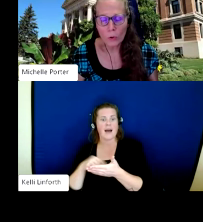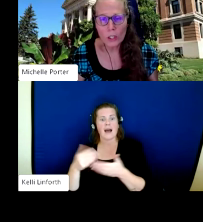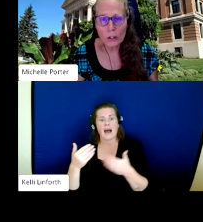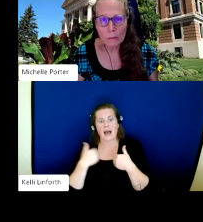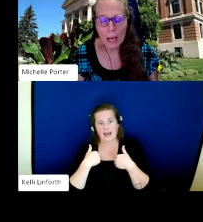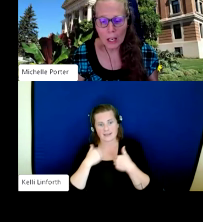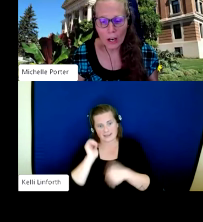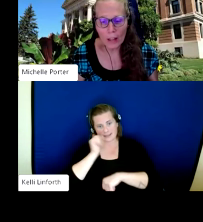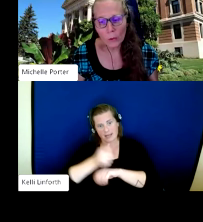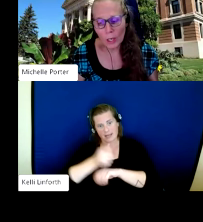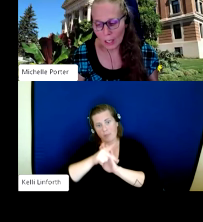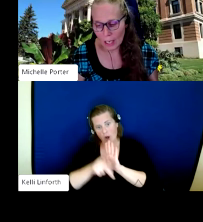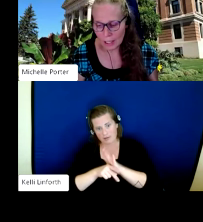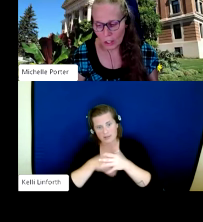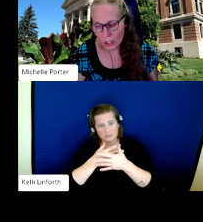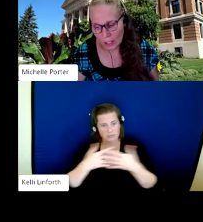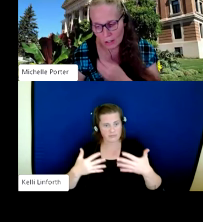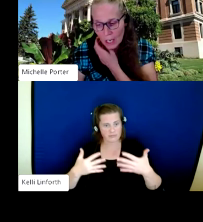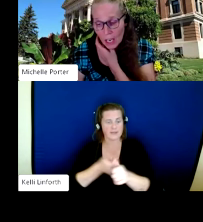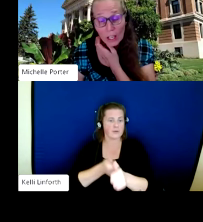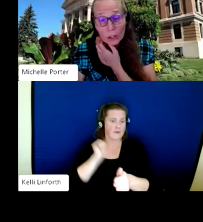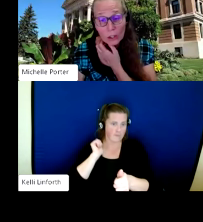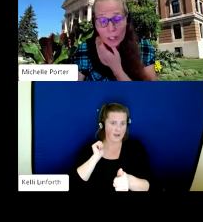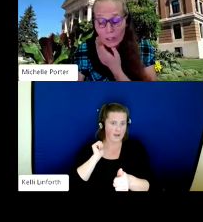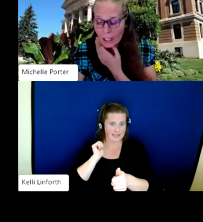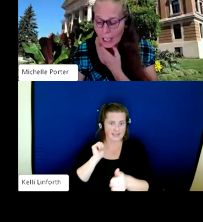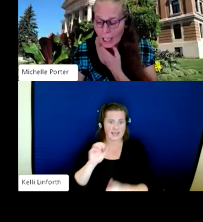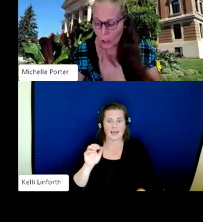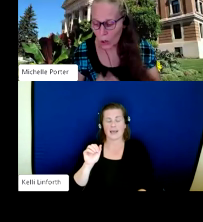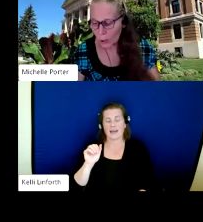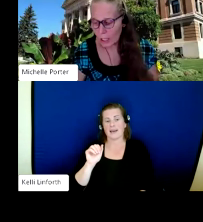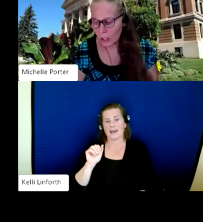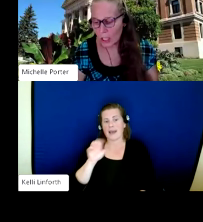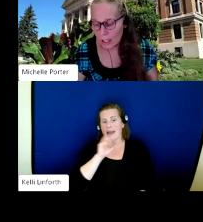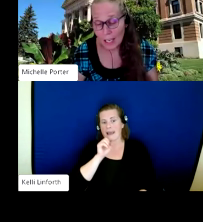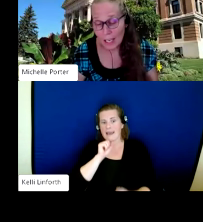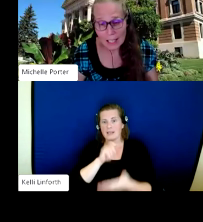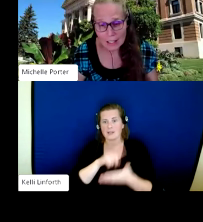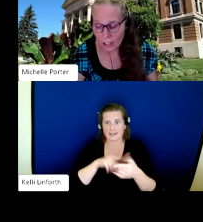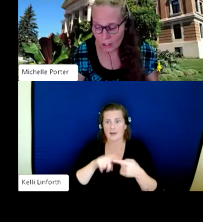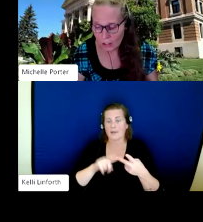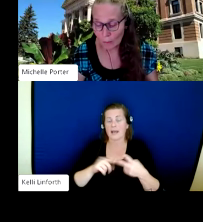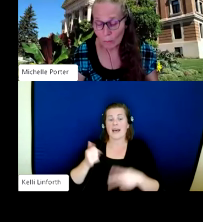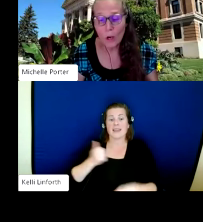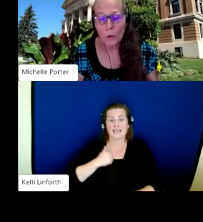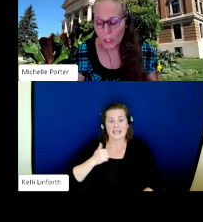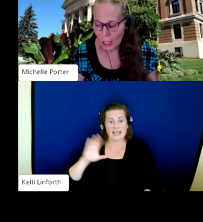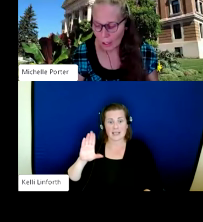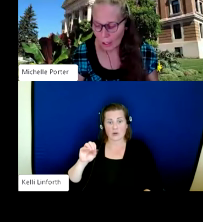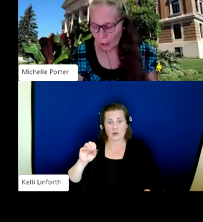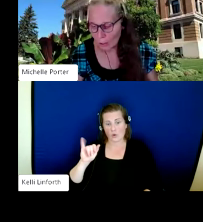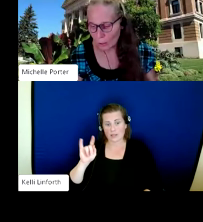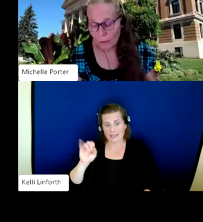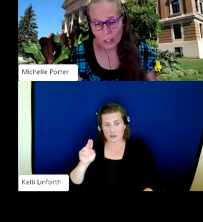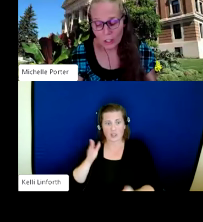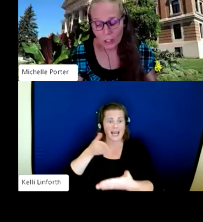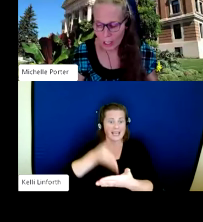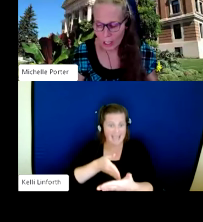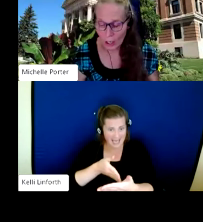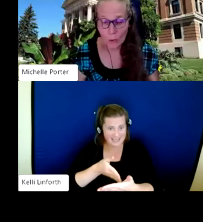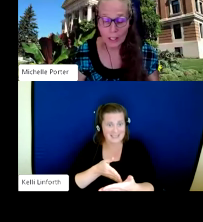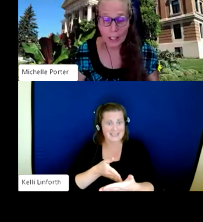And of course, there's many other organizations, including the Canadian Coalition Against Ageism, which Elder Abuse